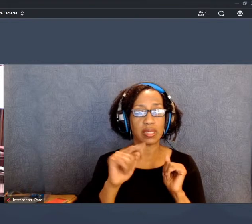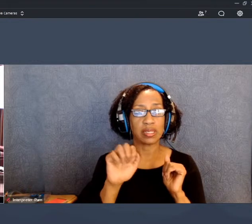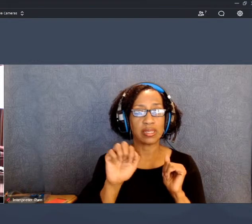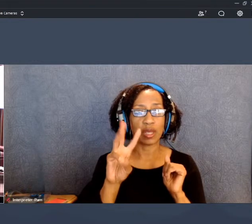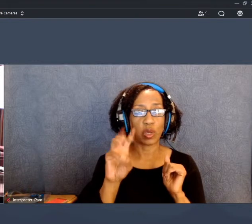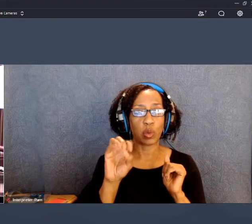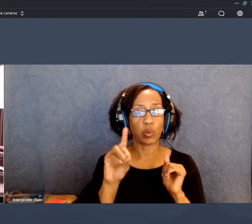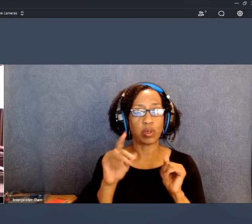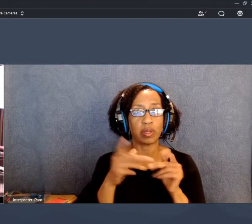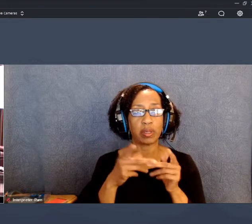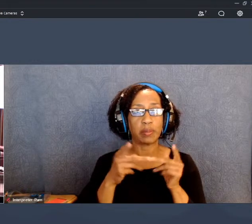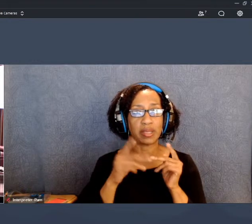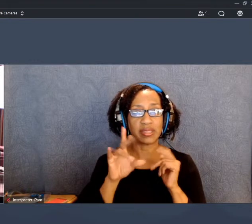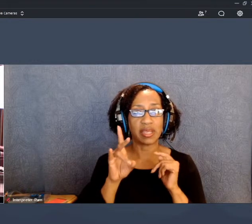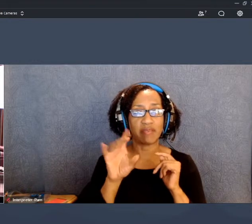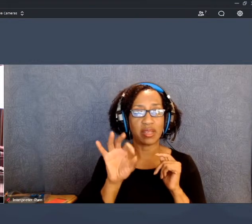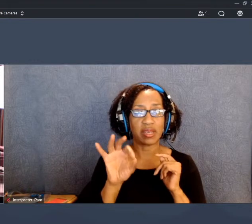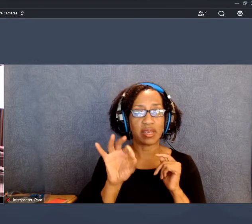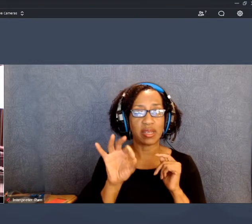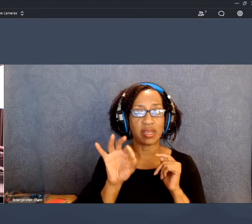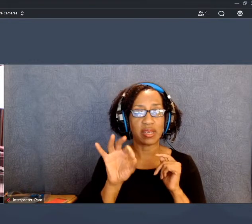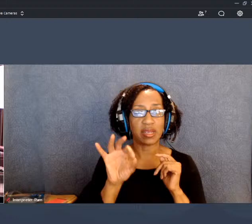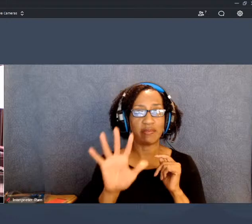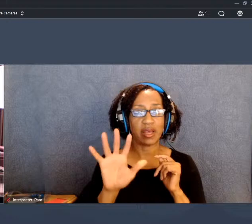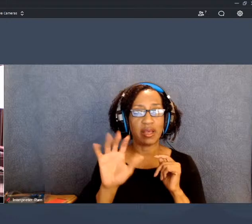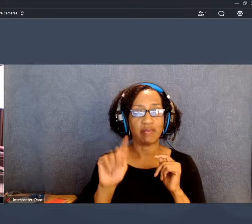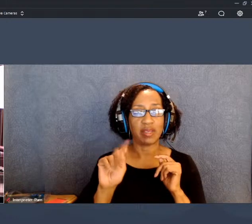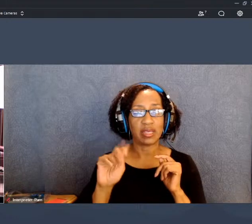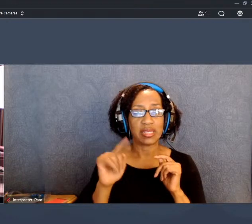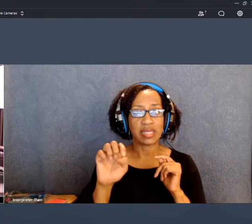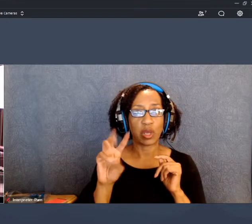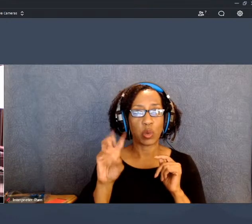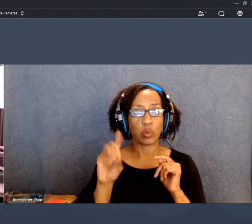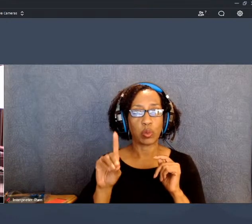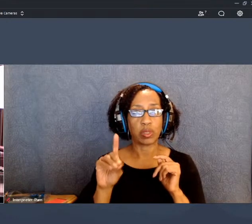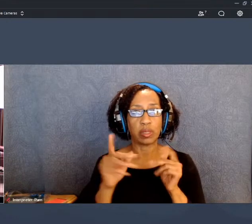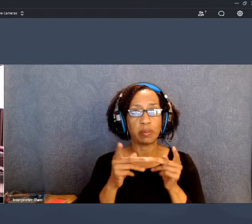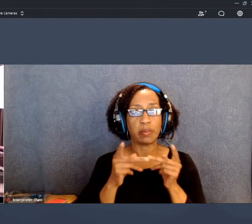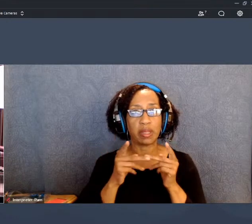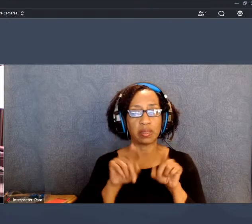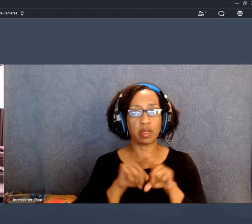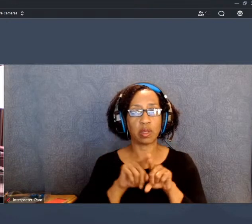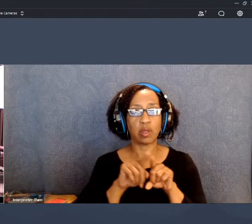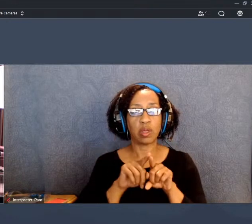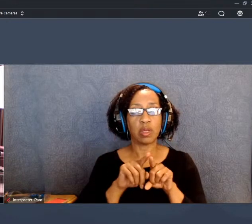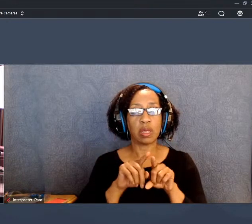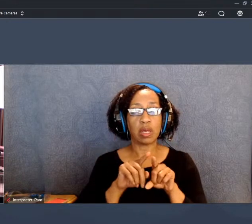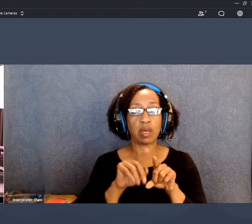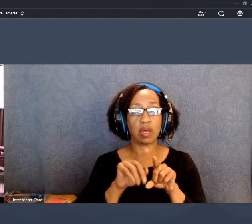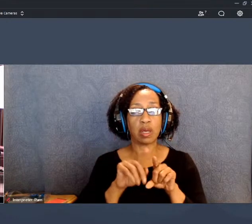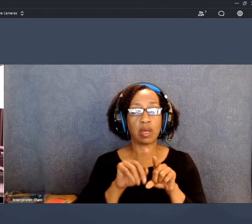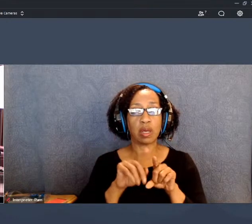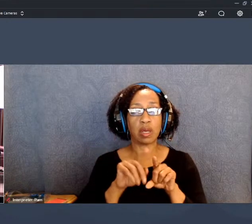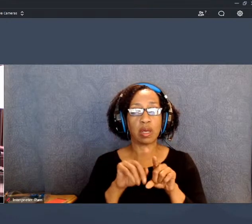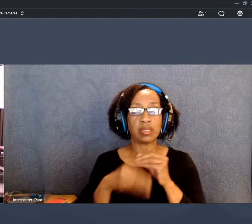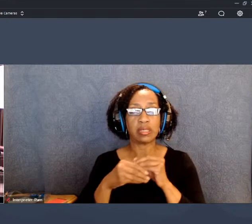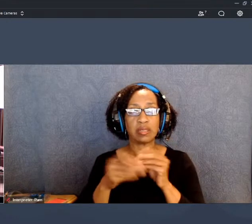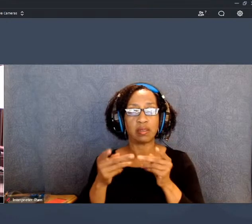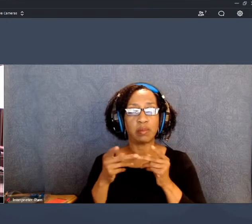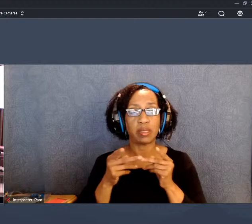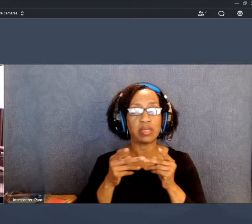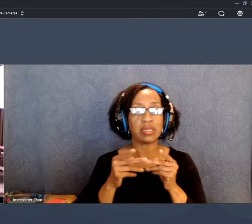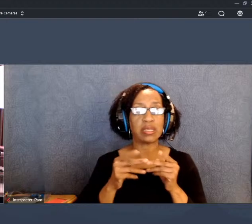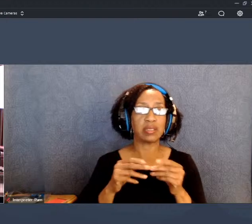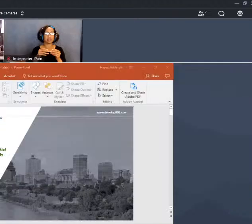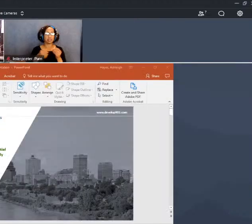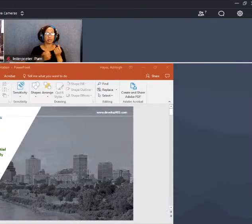at 795 Tanglewood Street and one adjacent parcel. This resolution is sponsored by the Division of Planning and